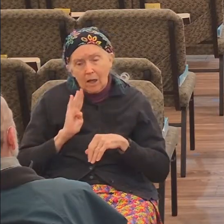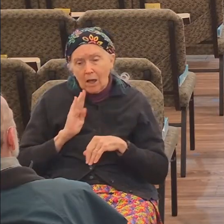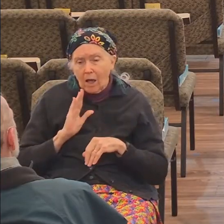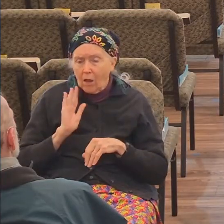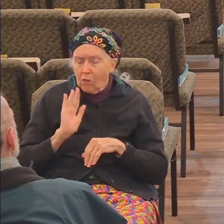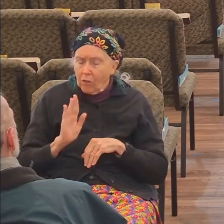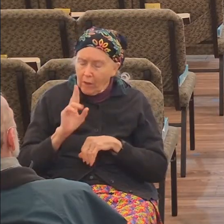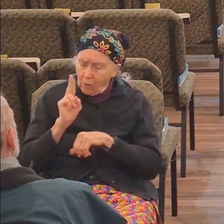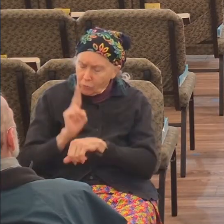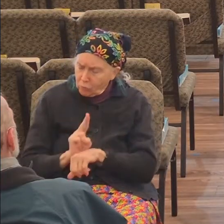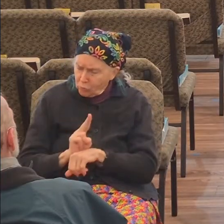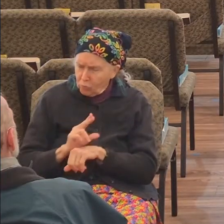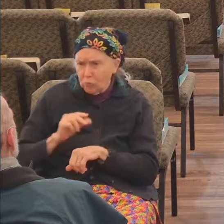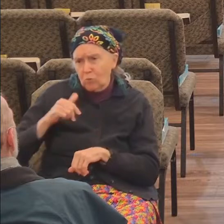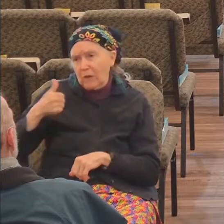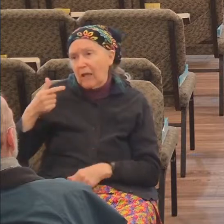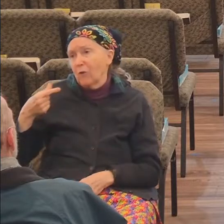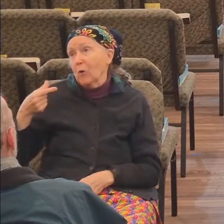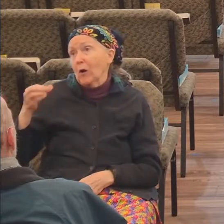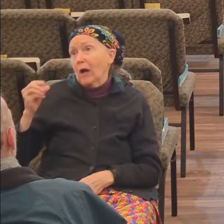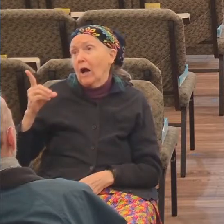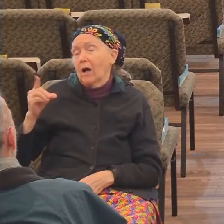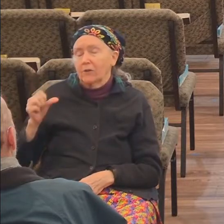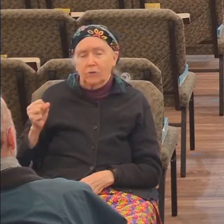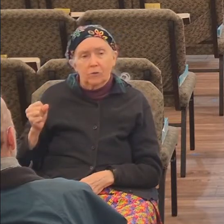Yeah. What were they used to with?